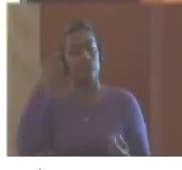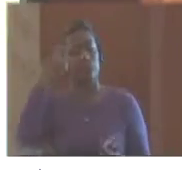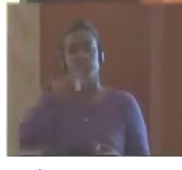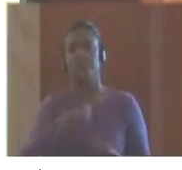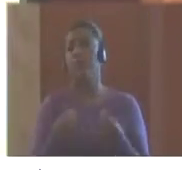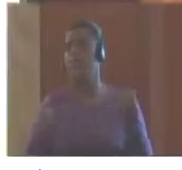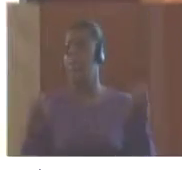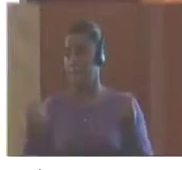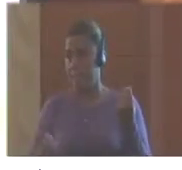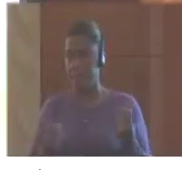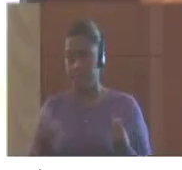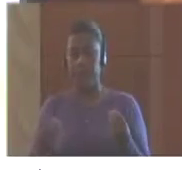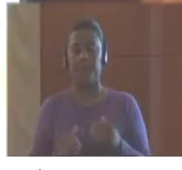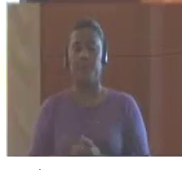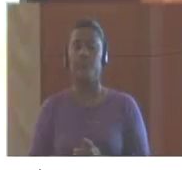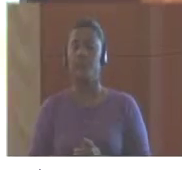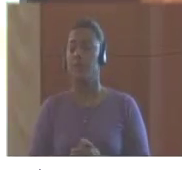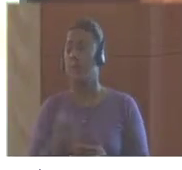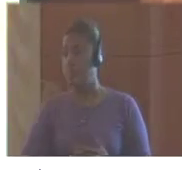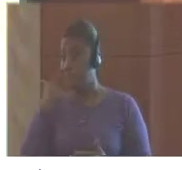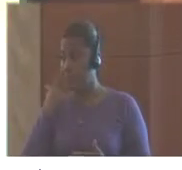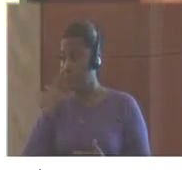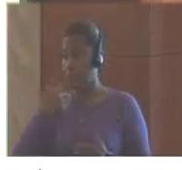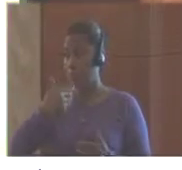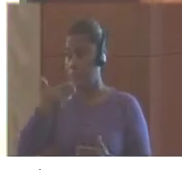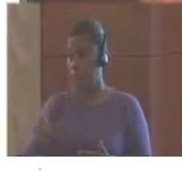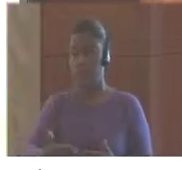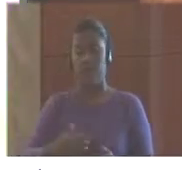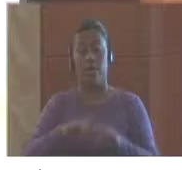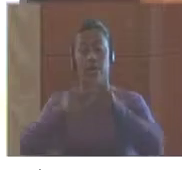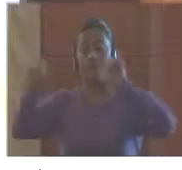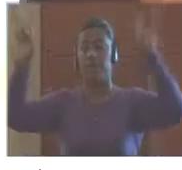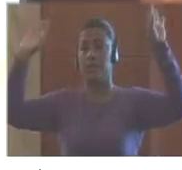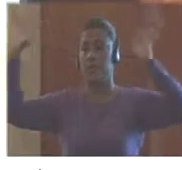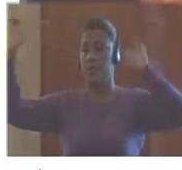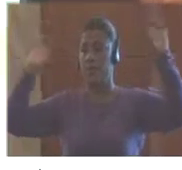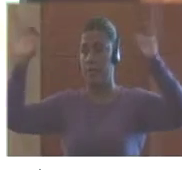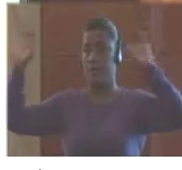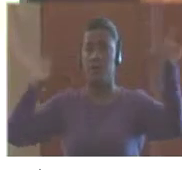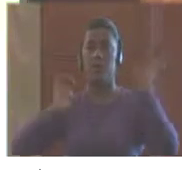accurate analysis. And in a way, in a very